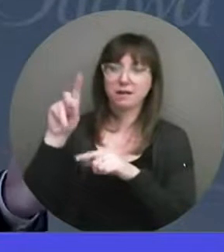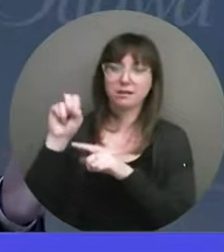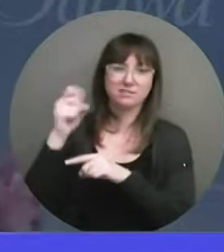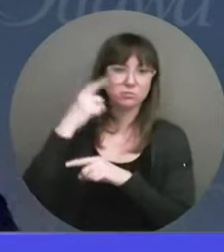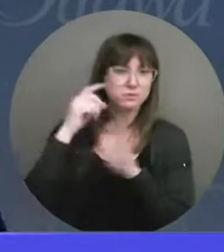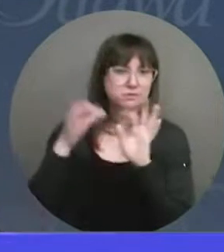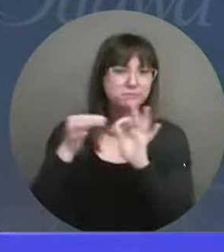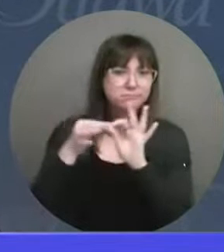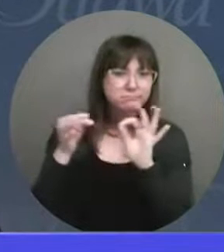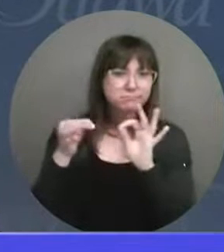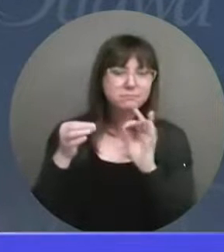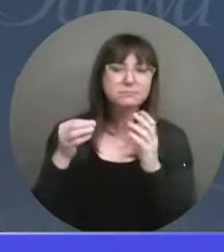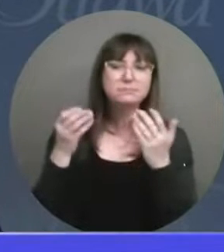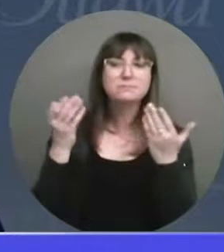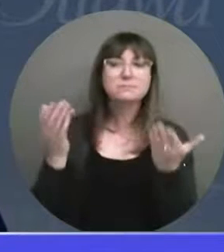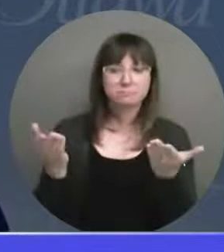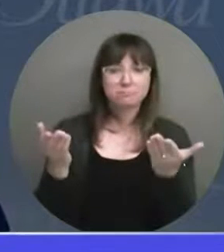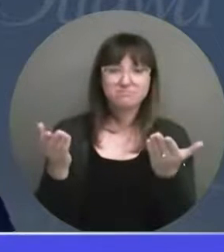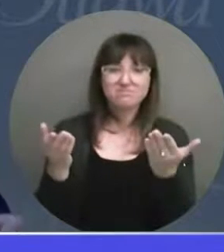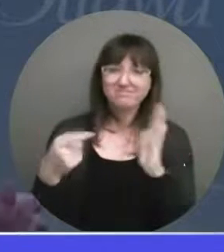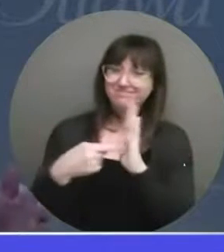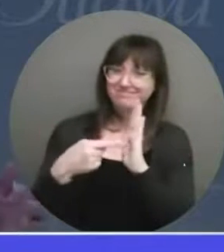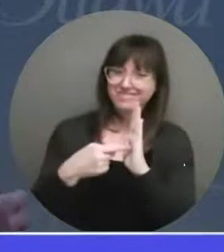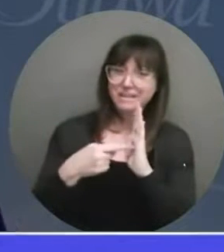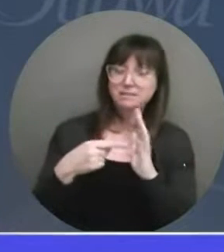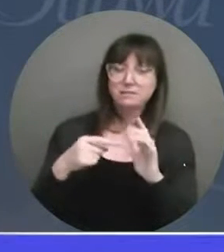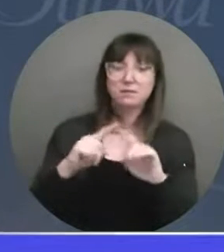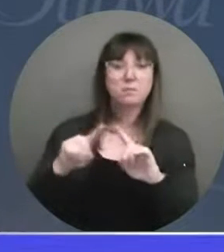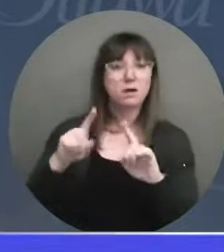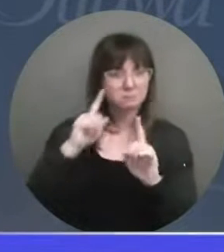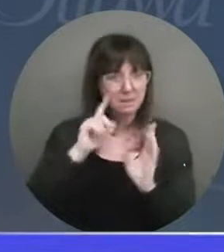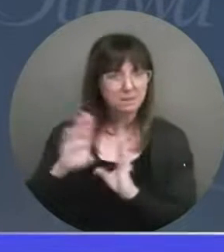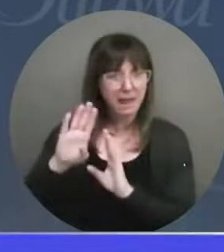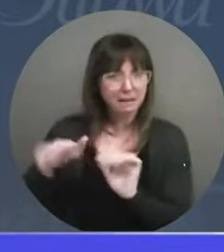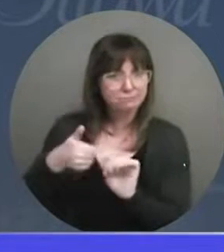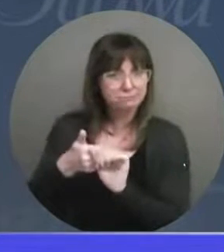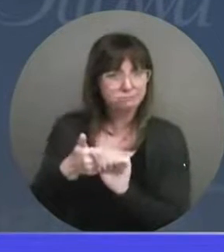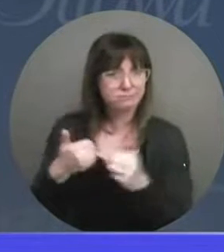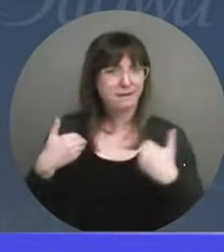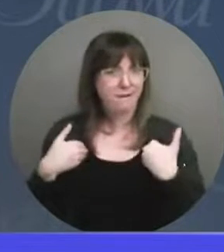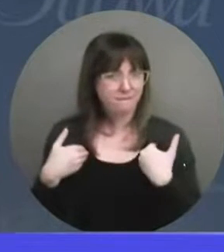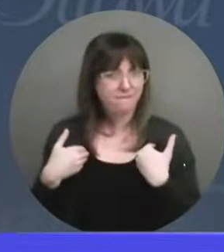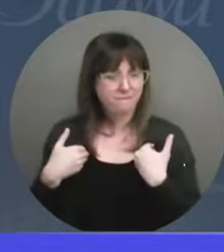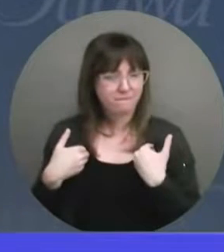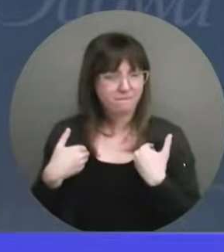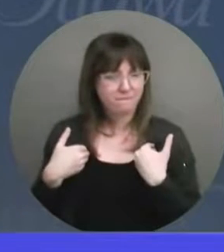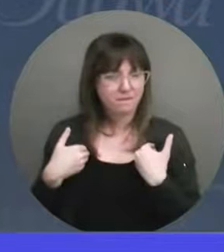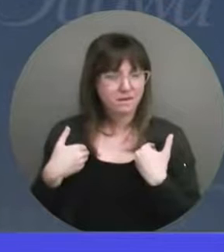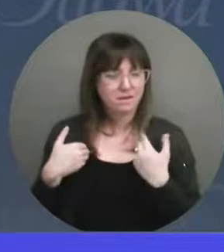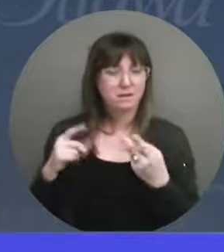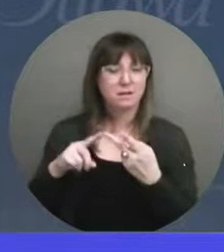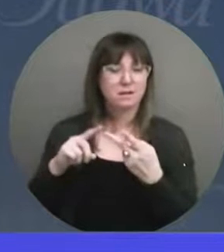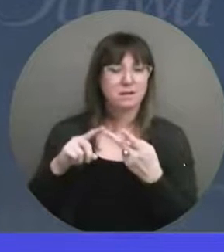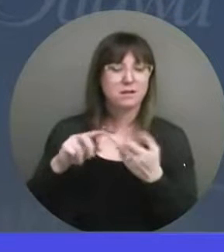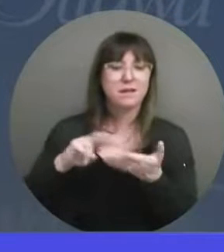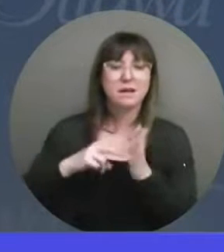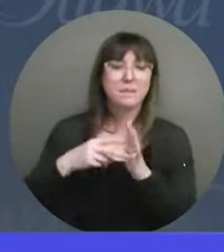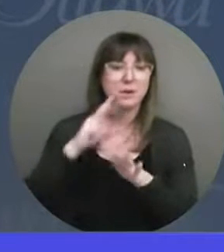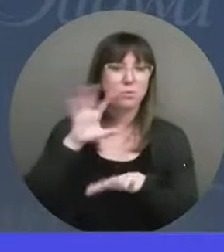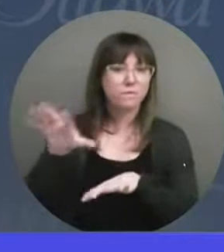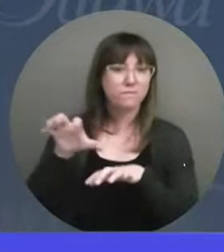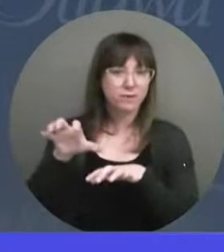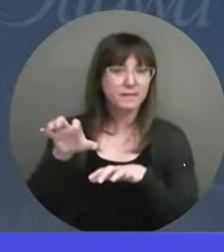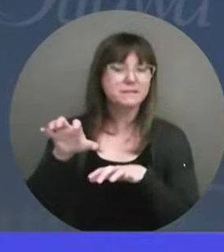ago, we have a plan B. A plan B would be a freeze, for example, on